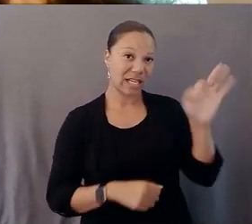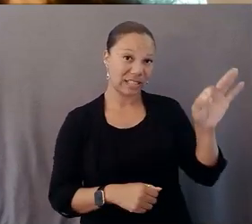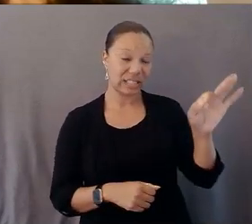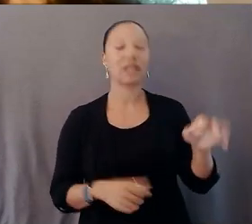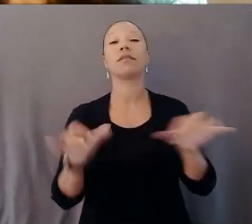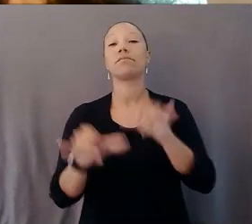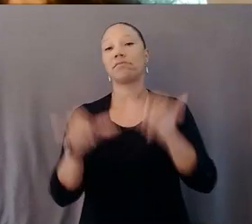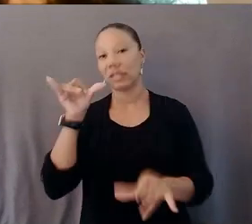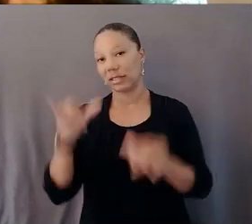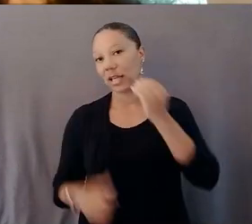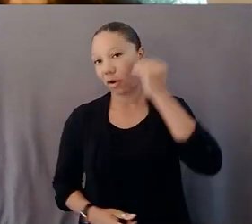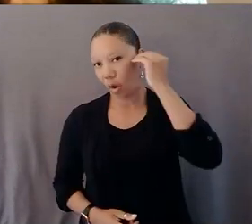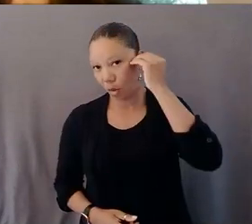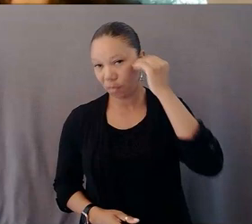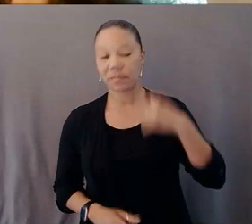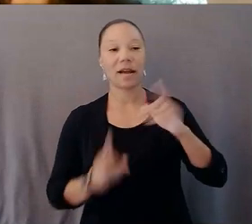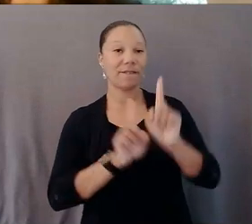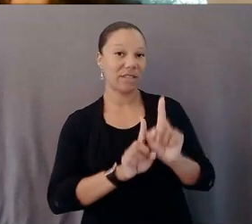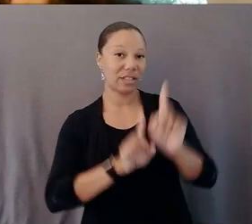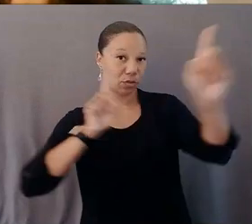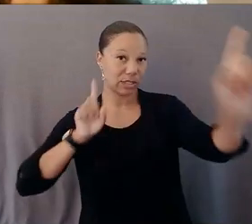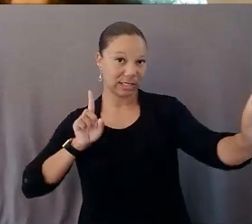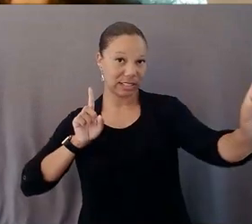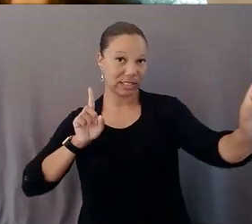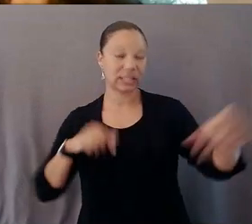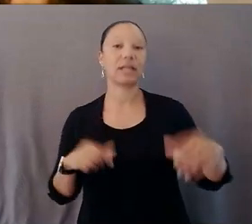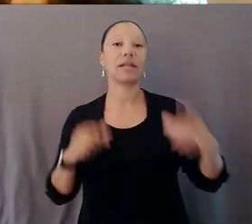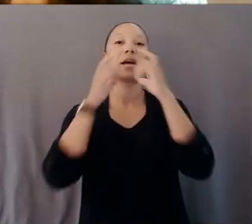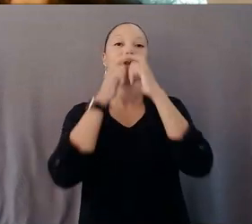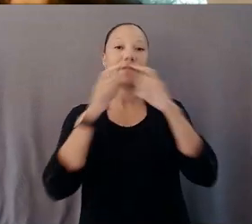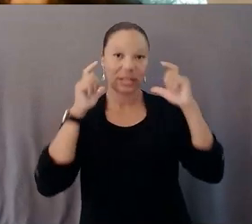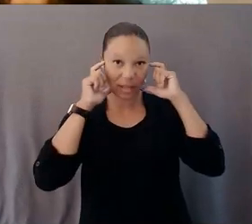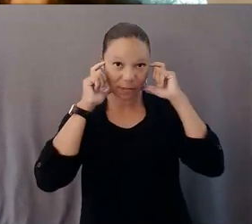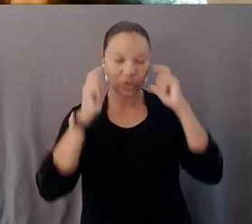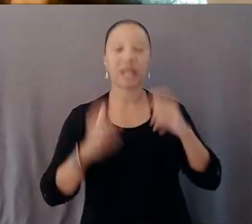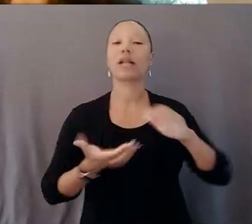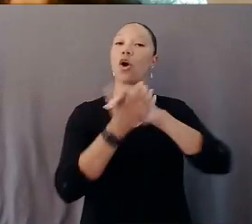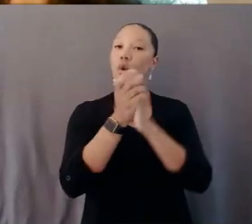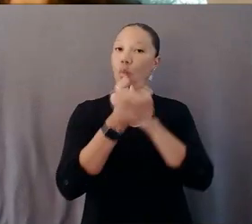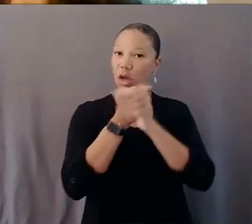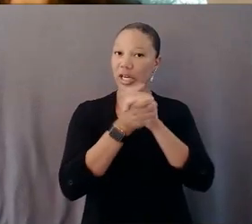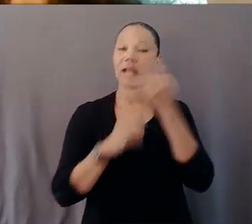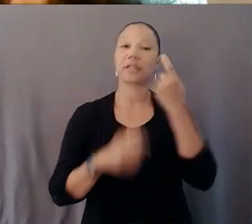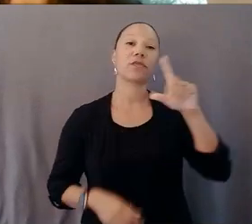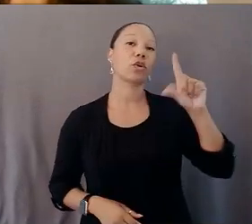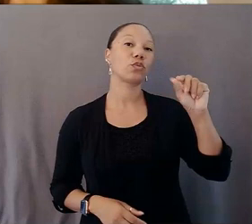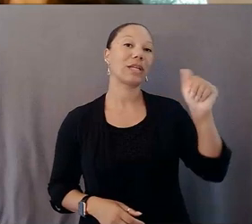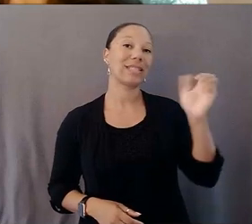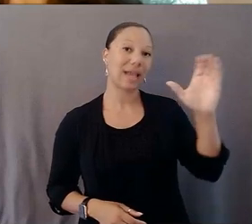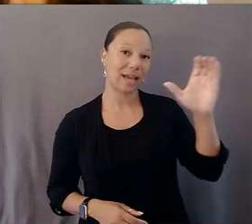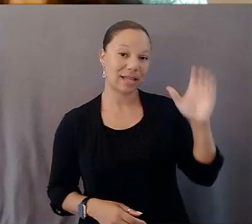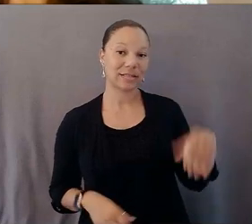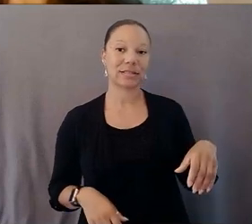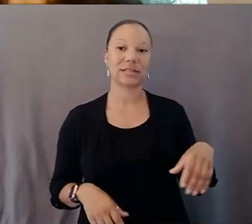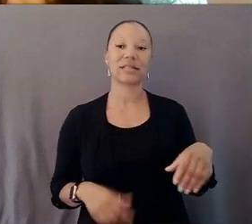home and physical distancing, wearing a face covering, washing your hands for 20 seconds frequently,